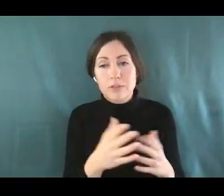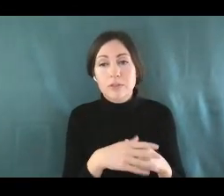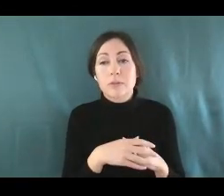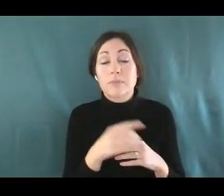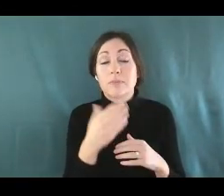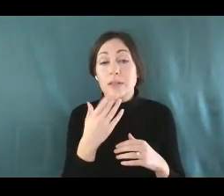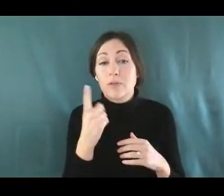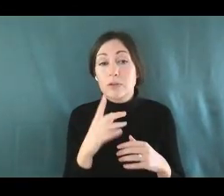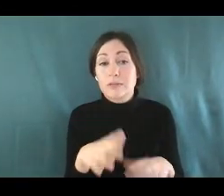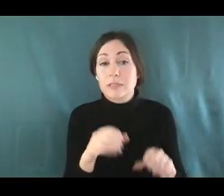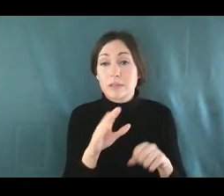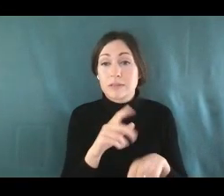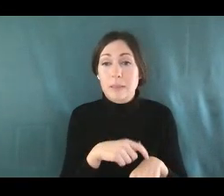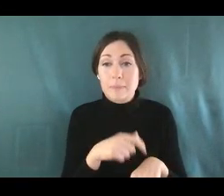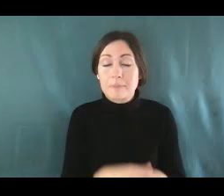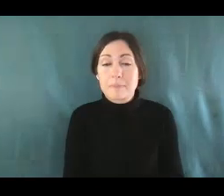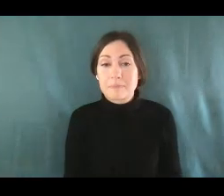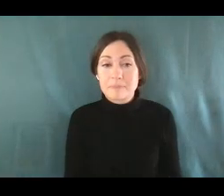time.